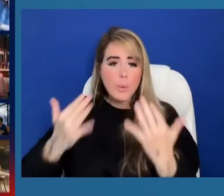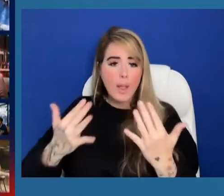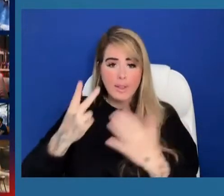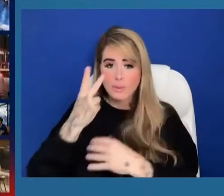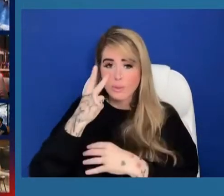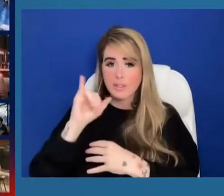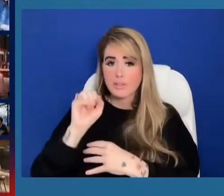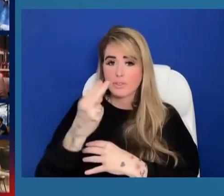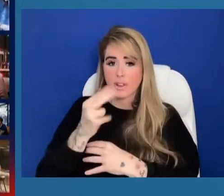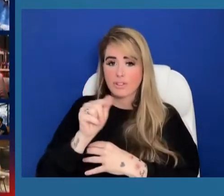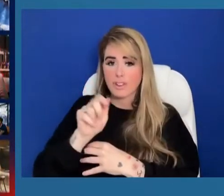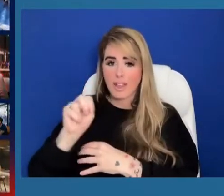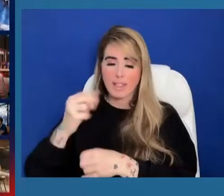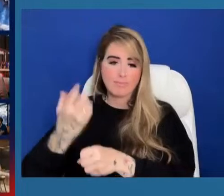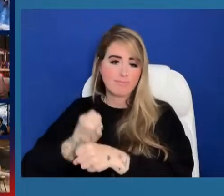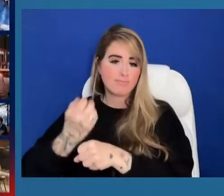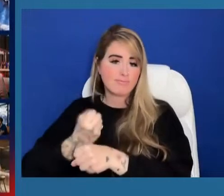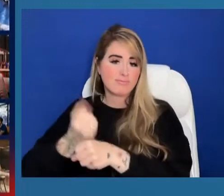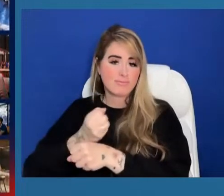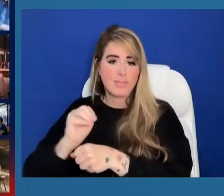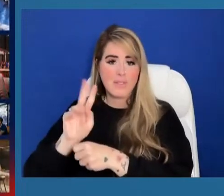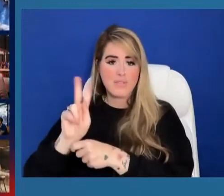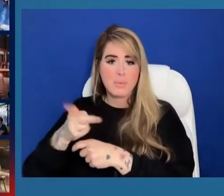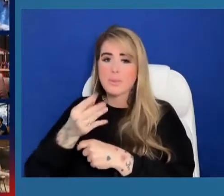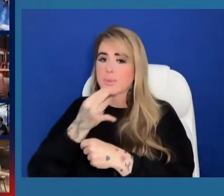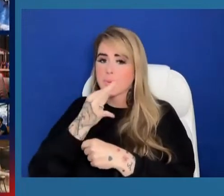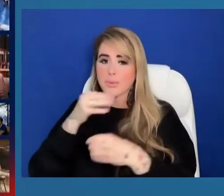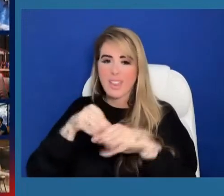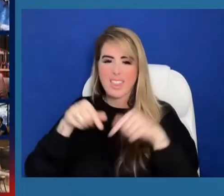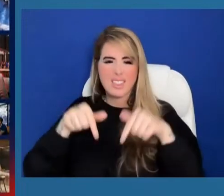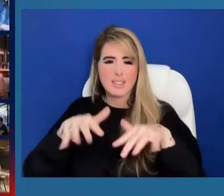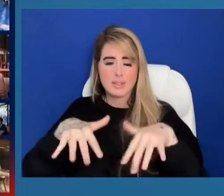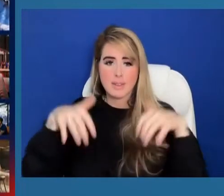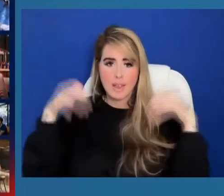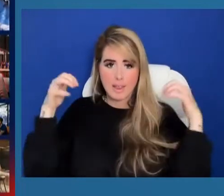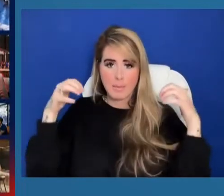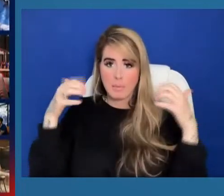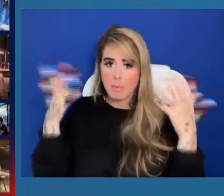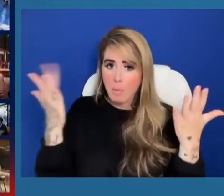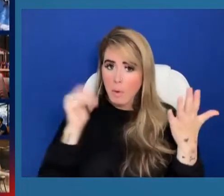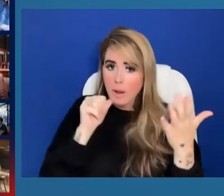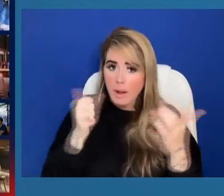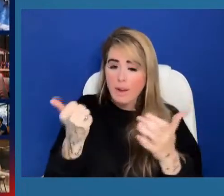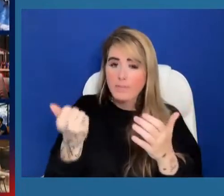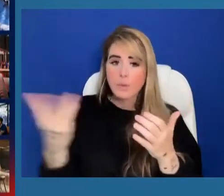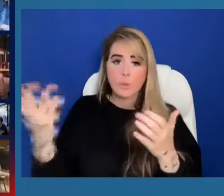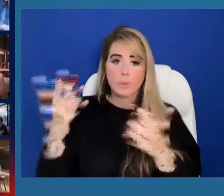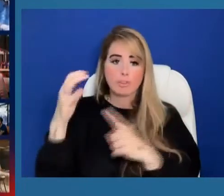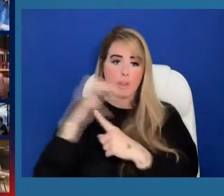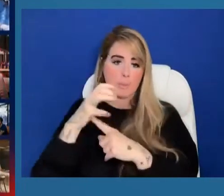win multiple MVPs in this new stadium. And how about a couple AFC championships as well?